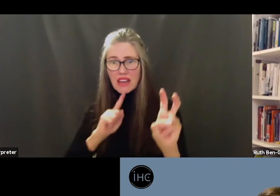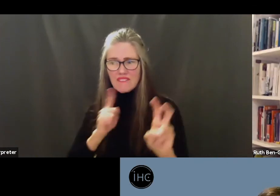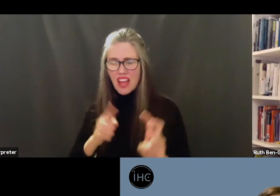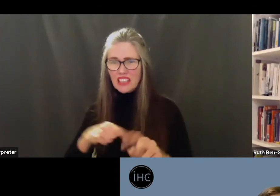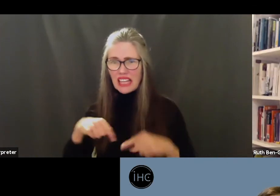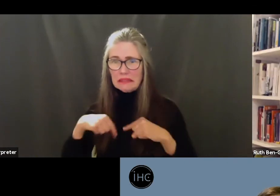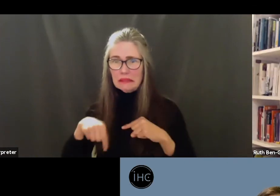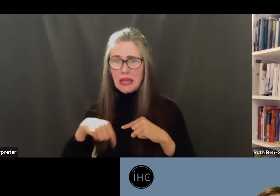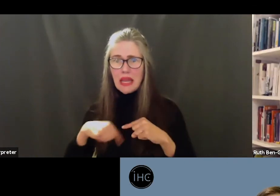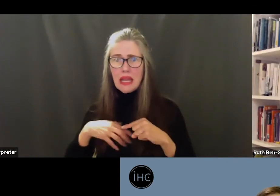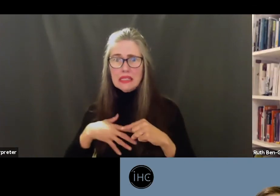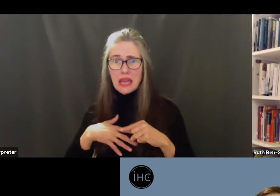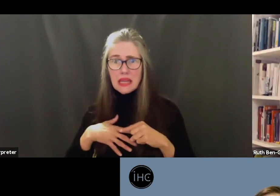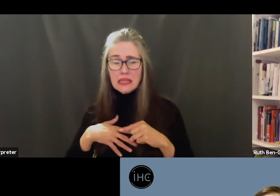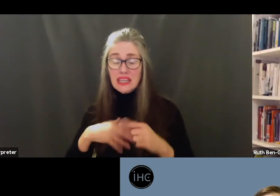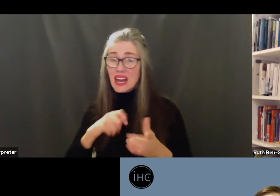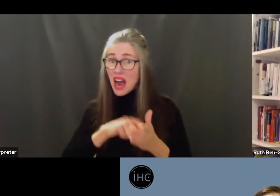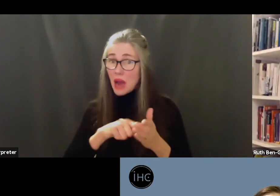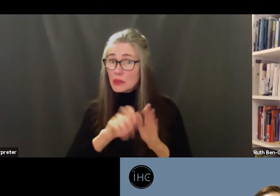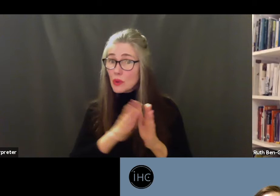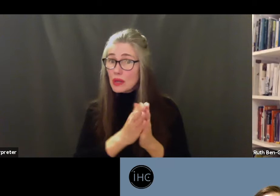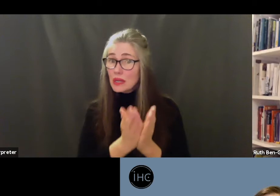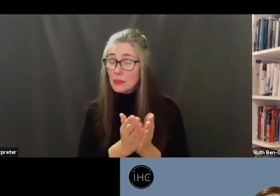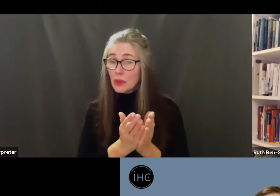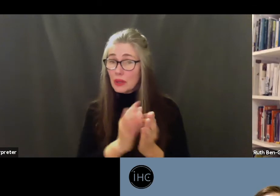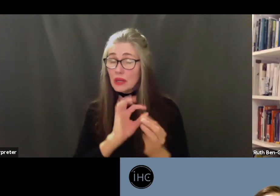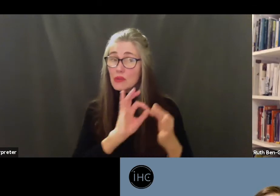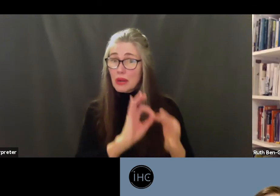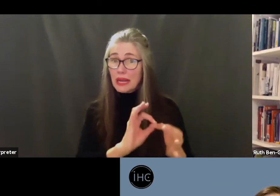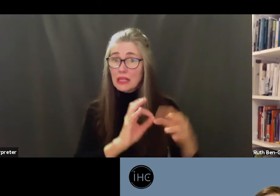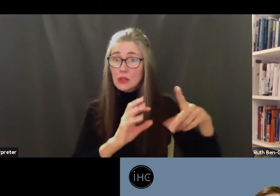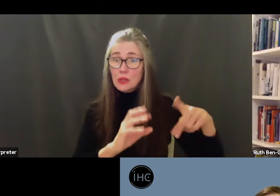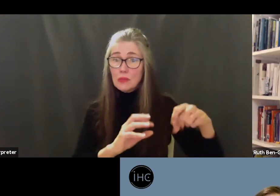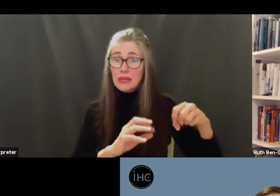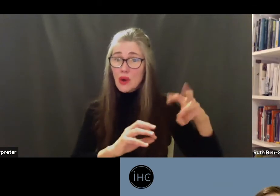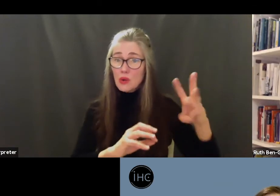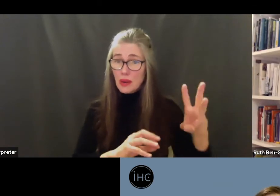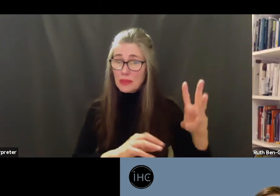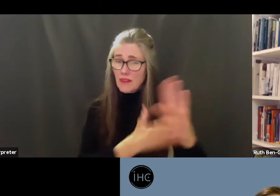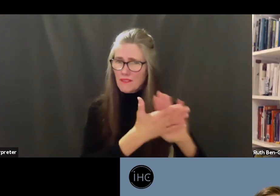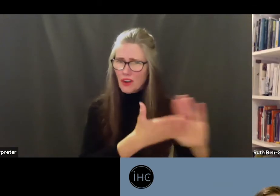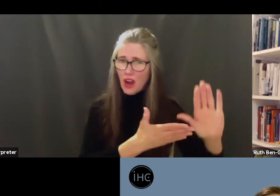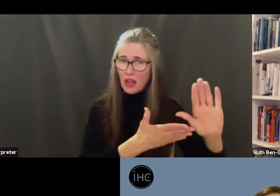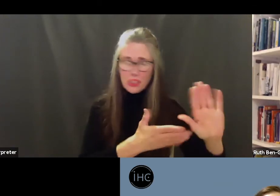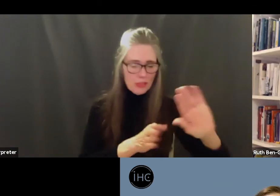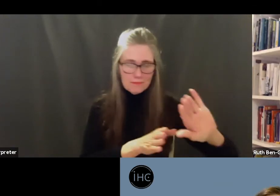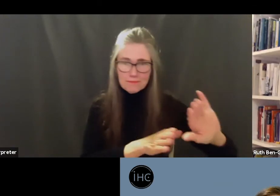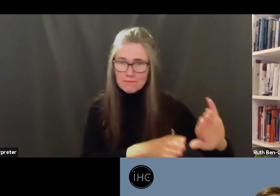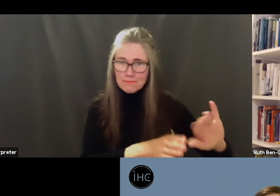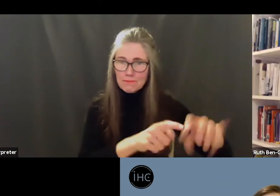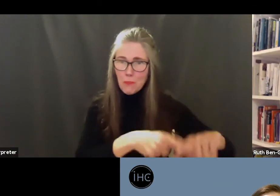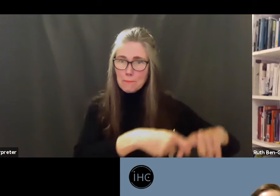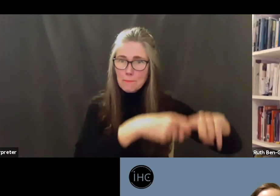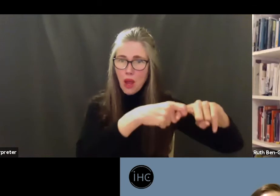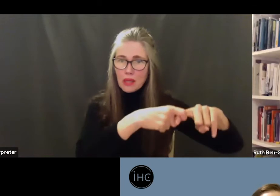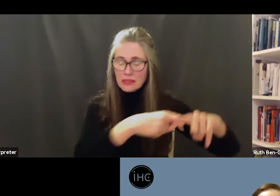do this explicitly as a trade book. I thought everyone could do something, and this was what I could do.